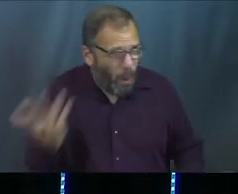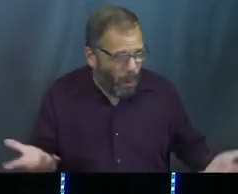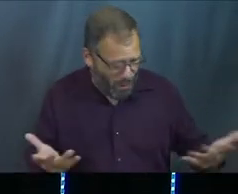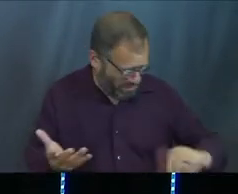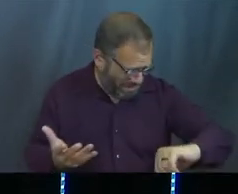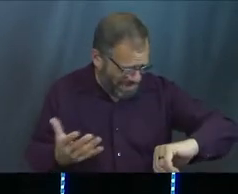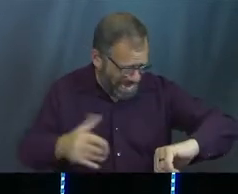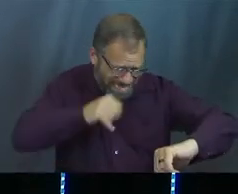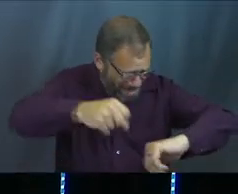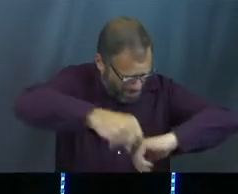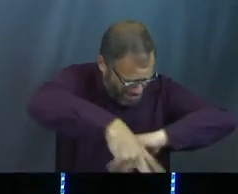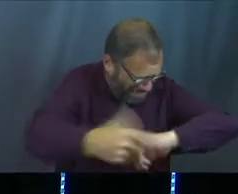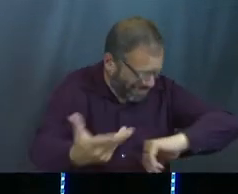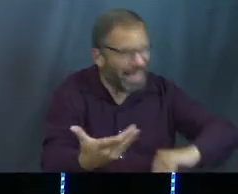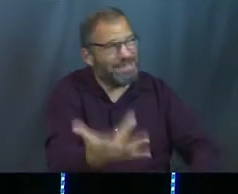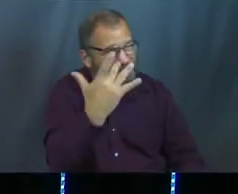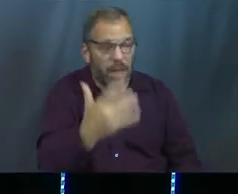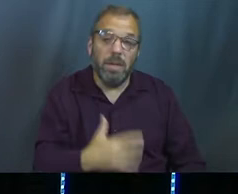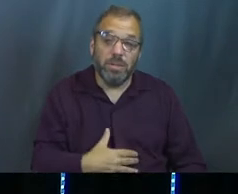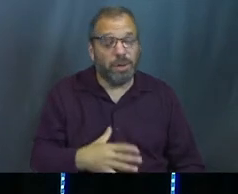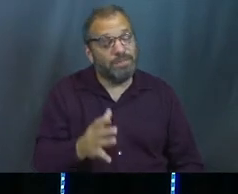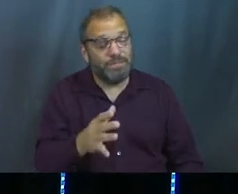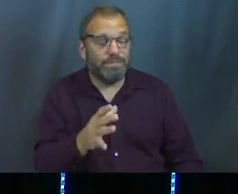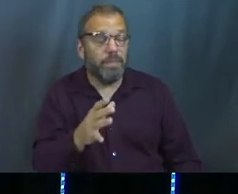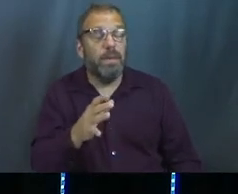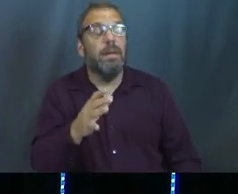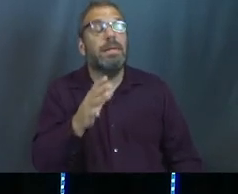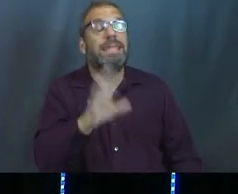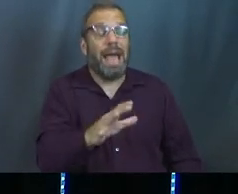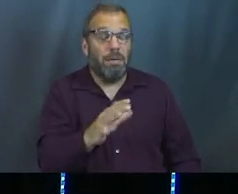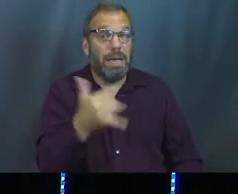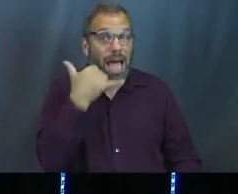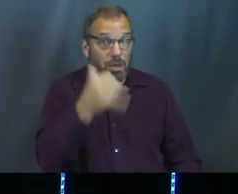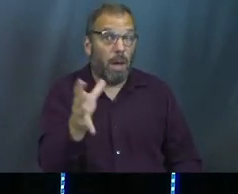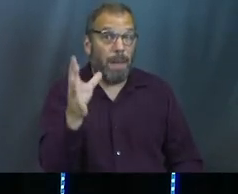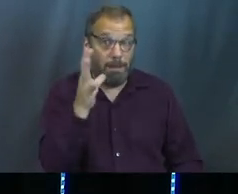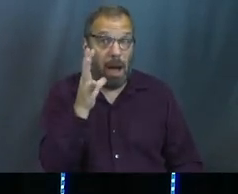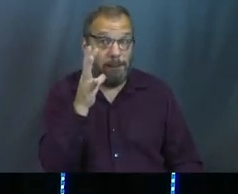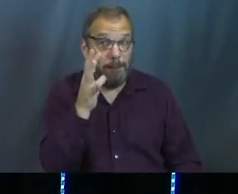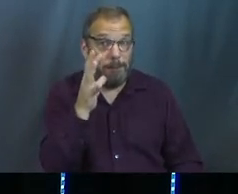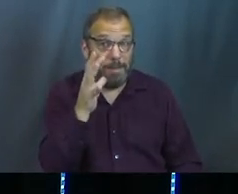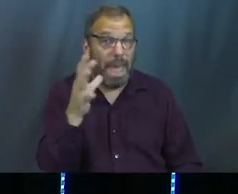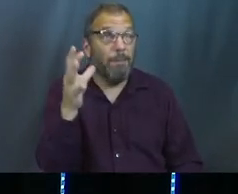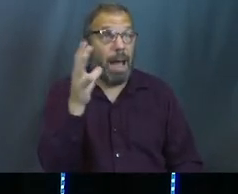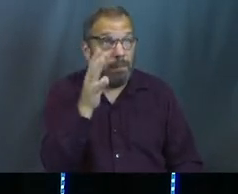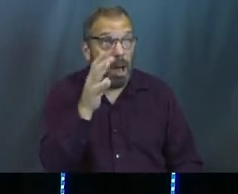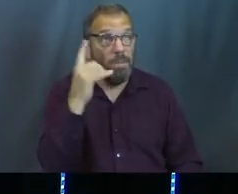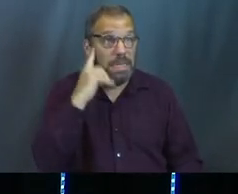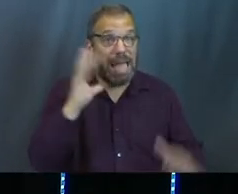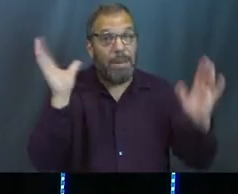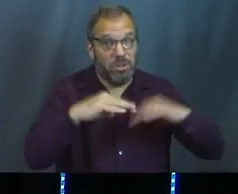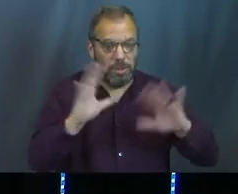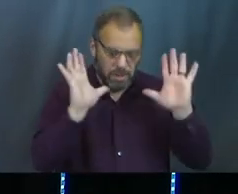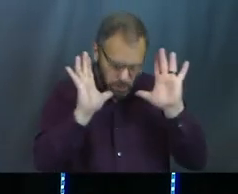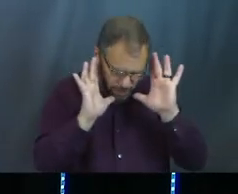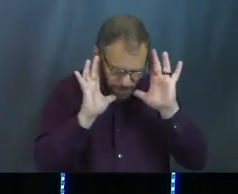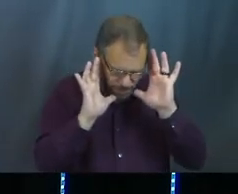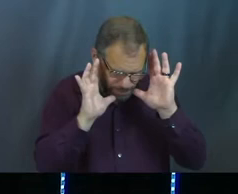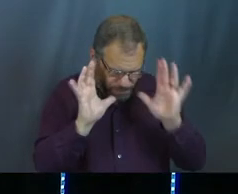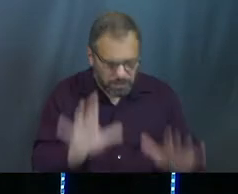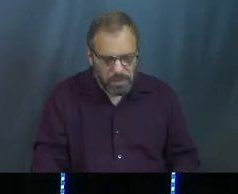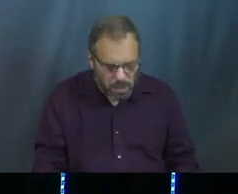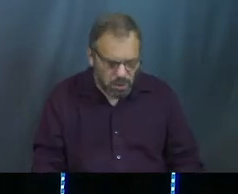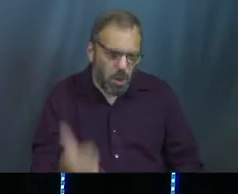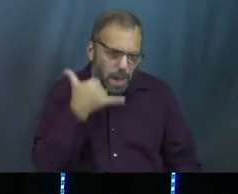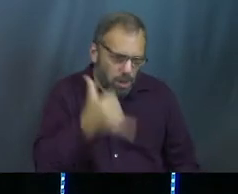not past curfew, anything like that. So I called my mom. was like, I'm just letting you know, if my mom gets mad at me, you're in trouble. You know what I mean? It's like, so I called my mom. Then